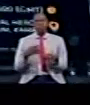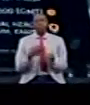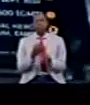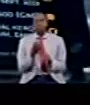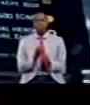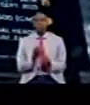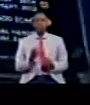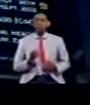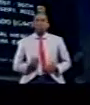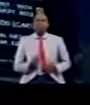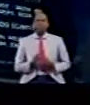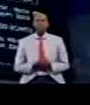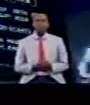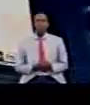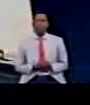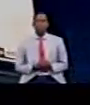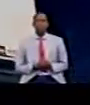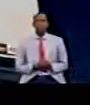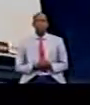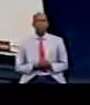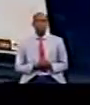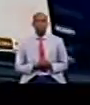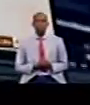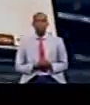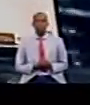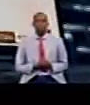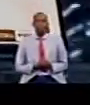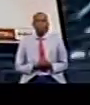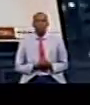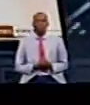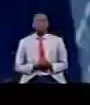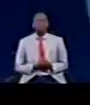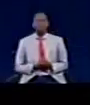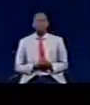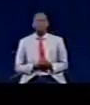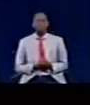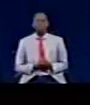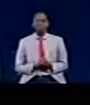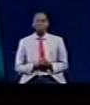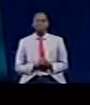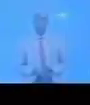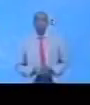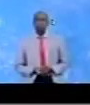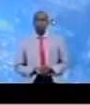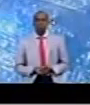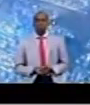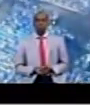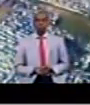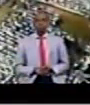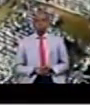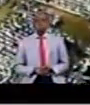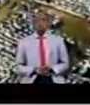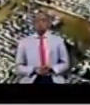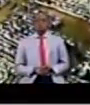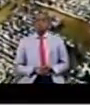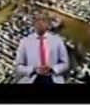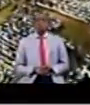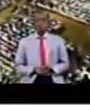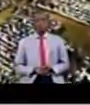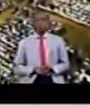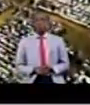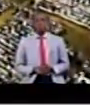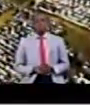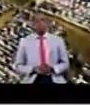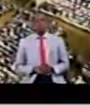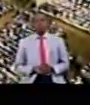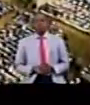minister in one of our churches, in one of the groups. So they gathered the youth together from the whole group, and I was